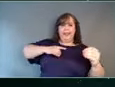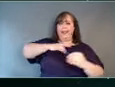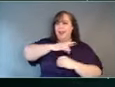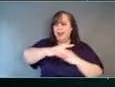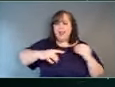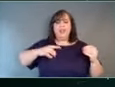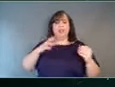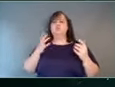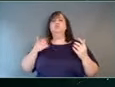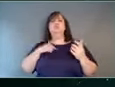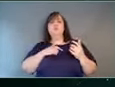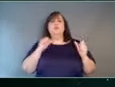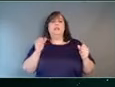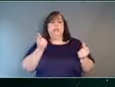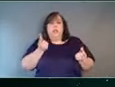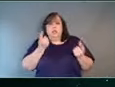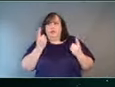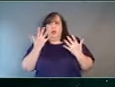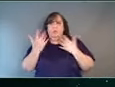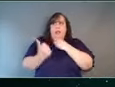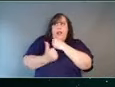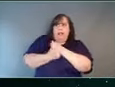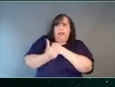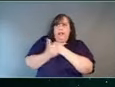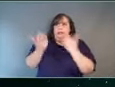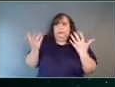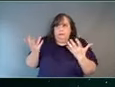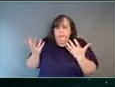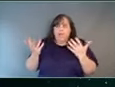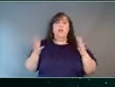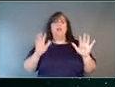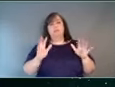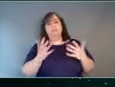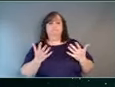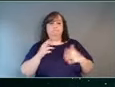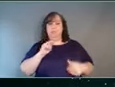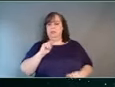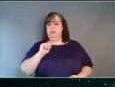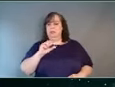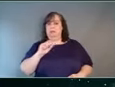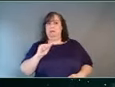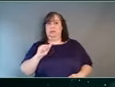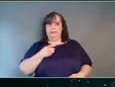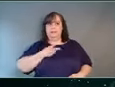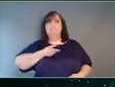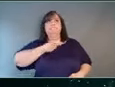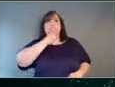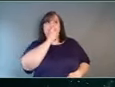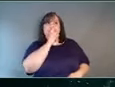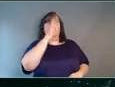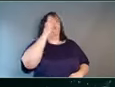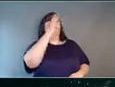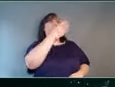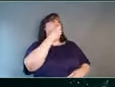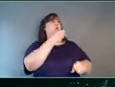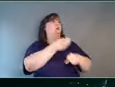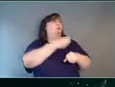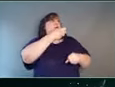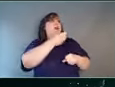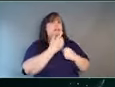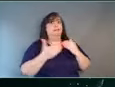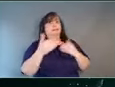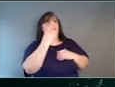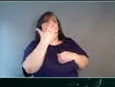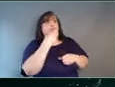hazard that it poses. But to answer that question in short, NASA is not saying it will impact in 100 years. It's just saying we know